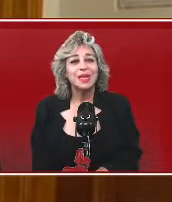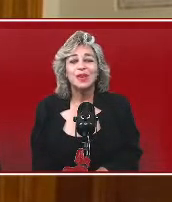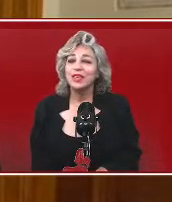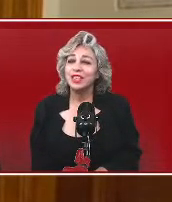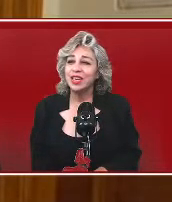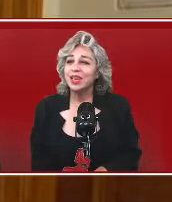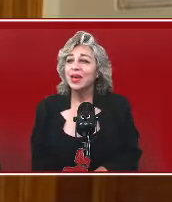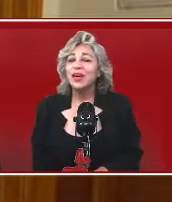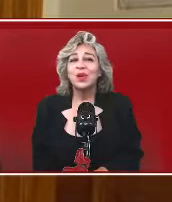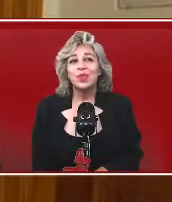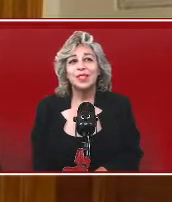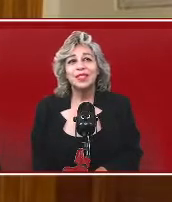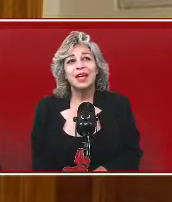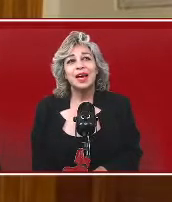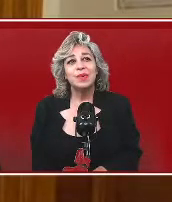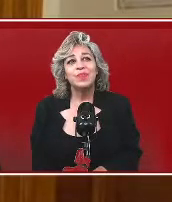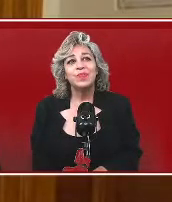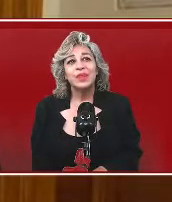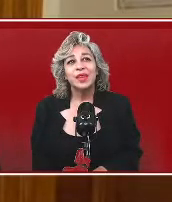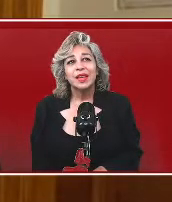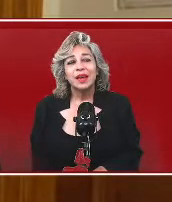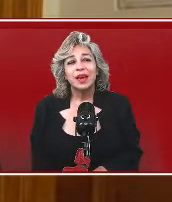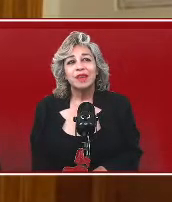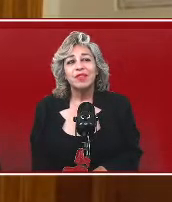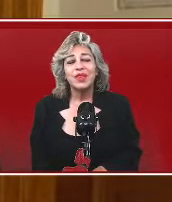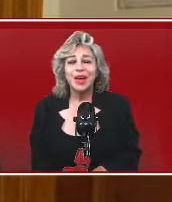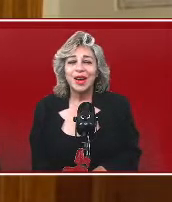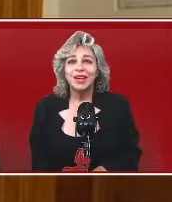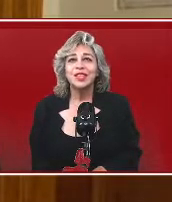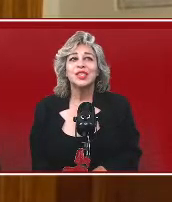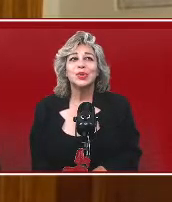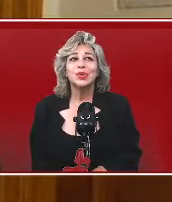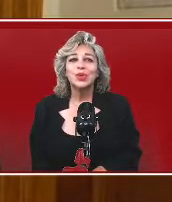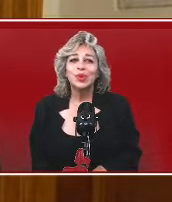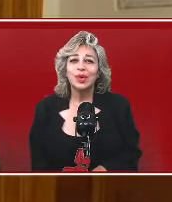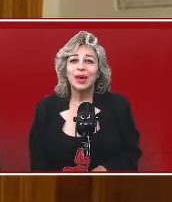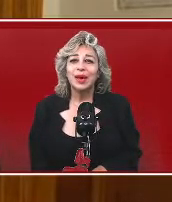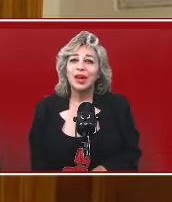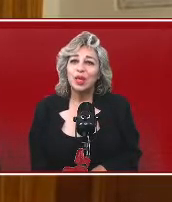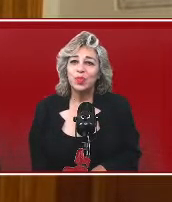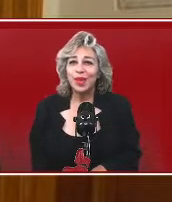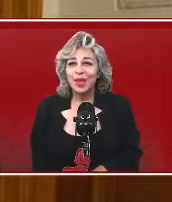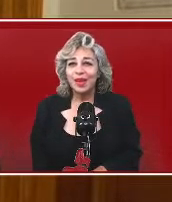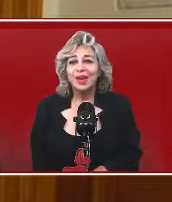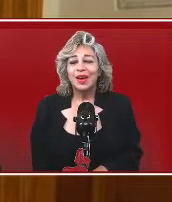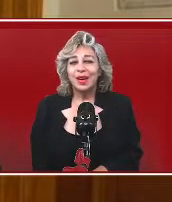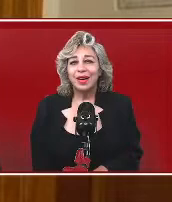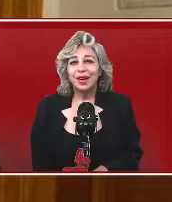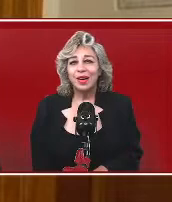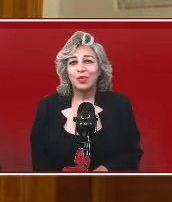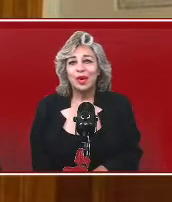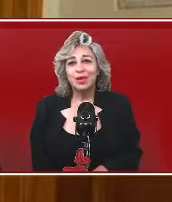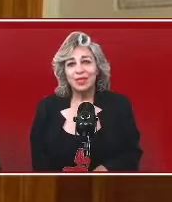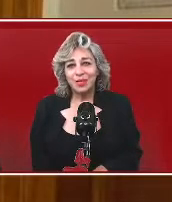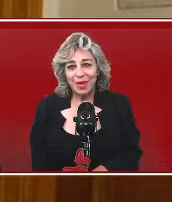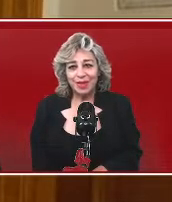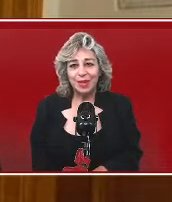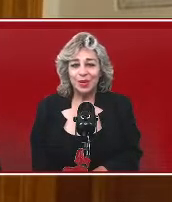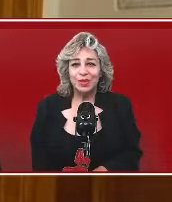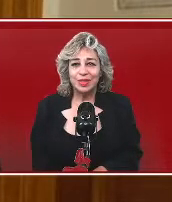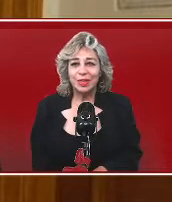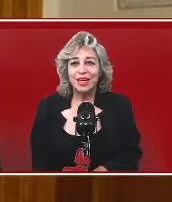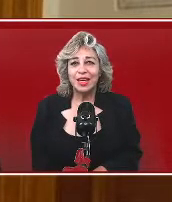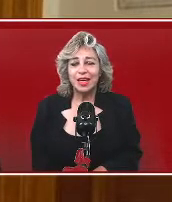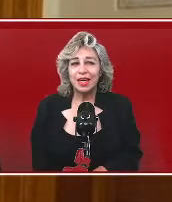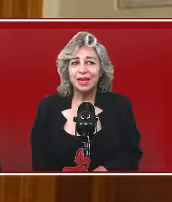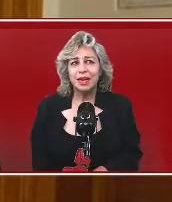of Mexico, and she was very kind to help me when I was in